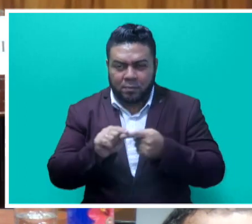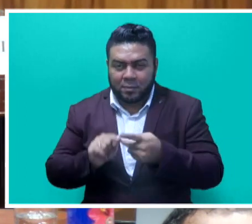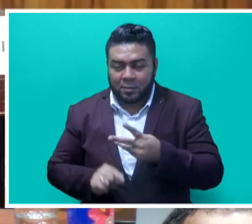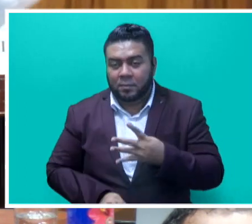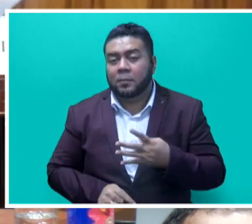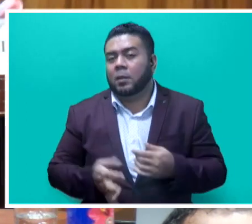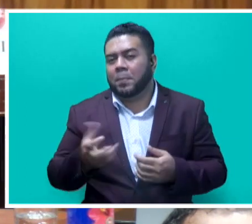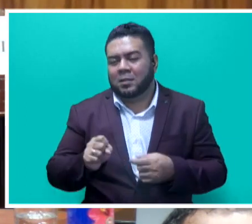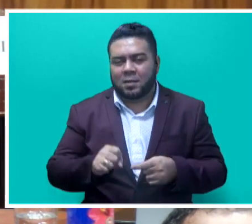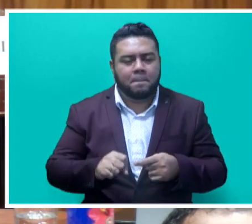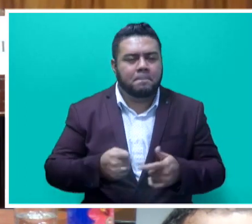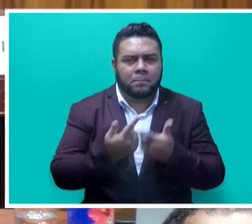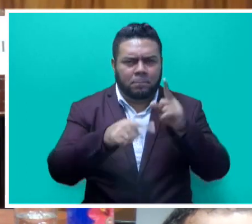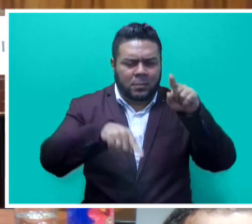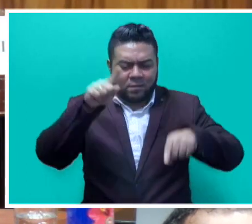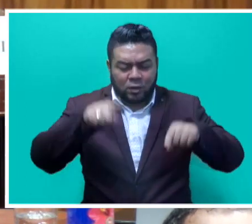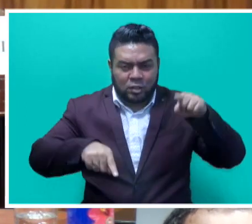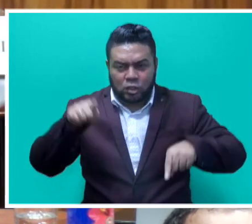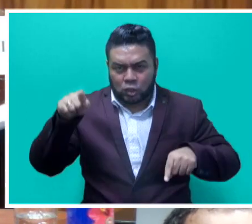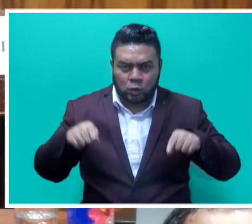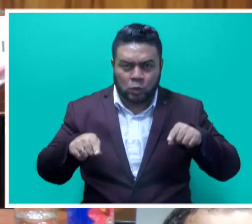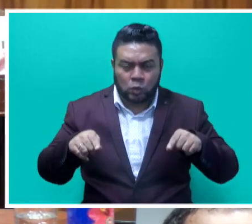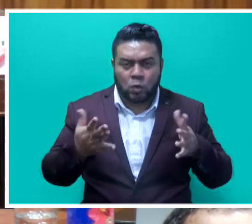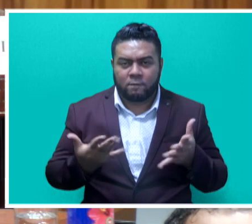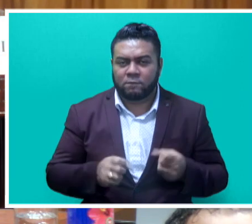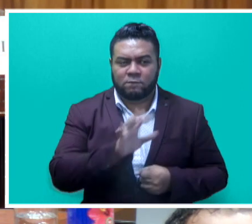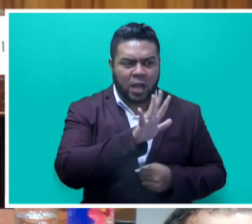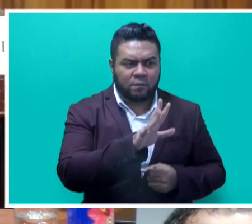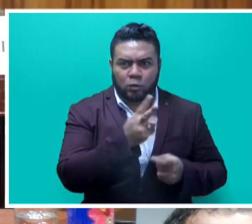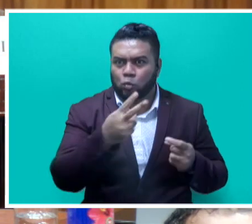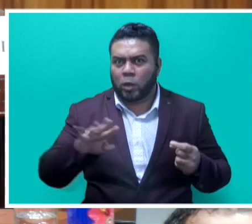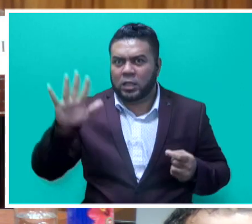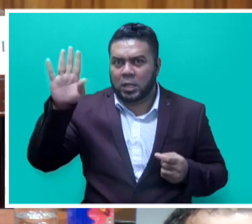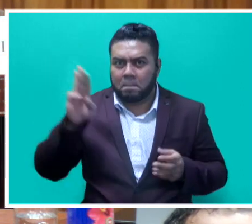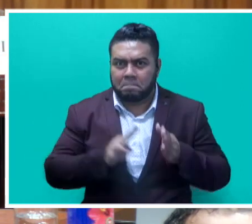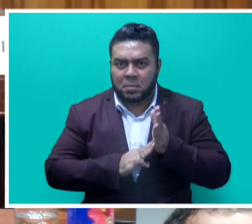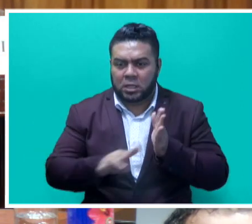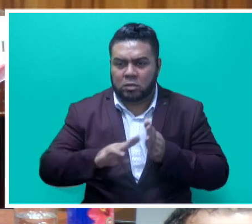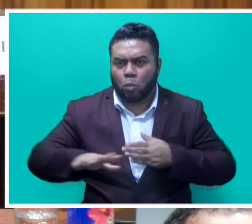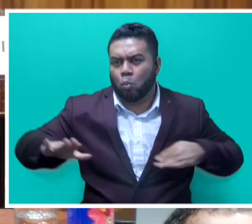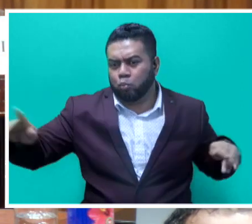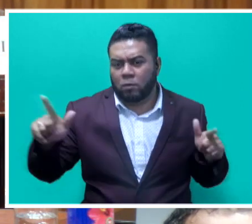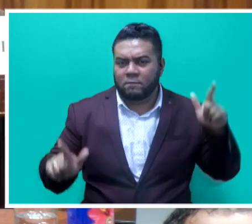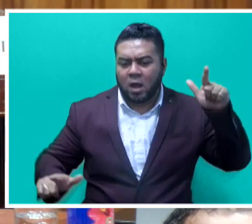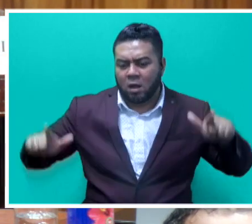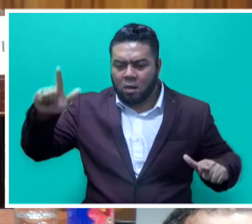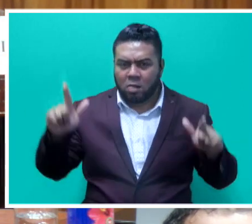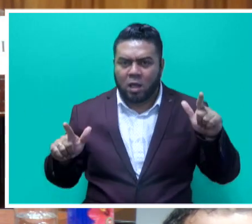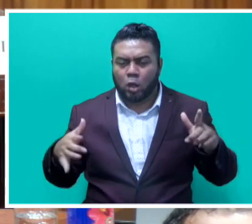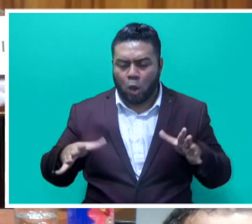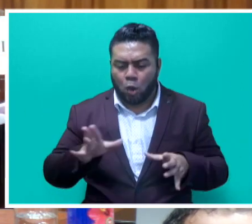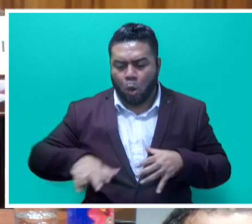significant difference or variance between 5 to 20 meters depending on positions and